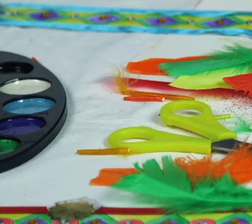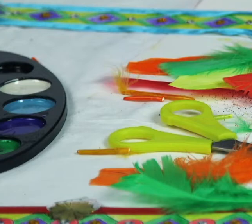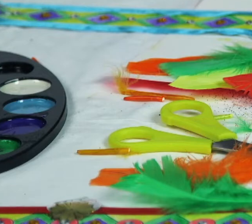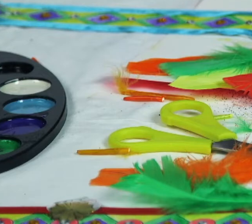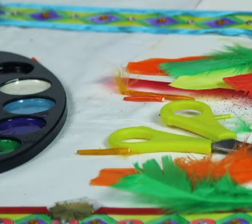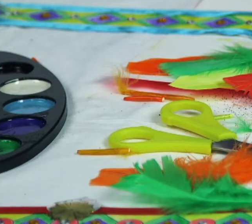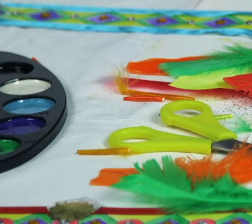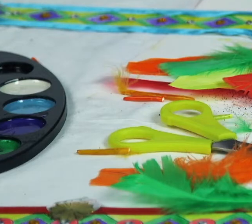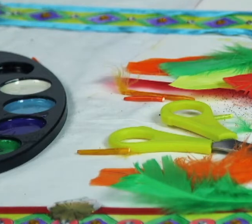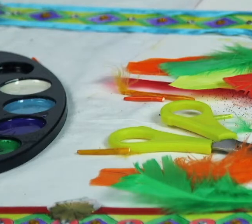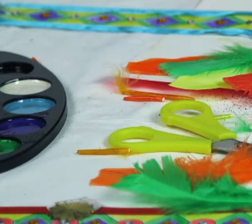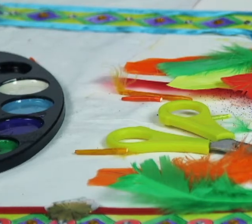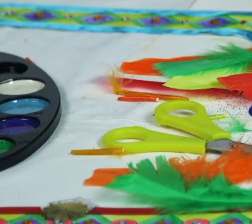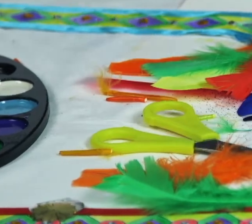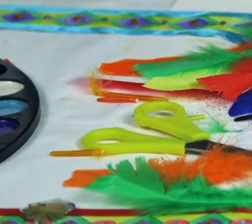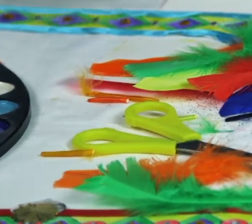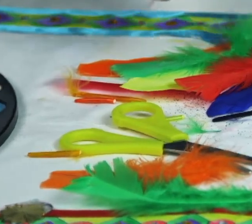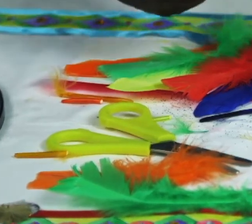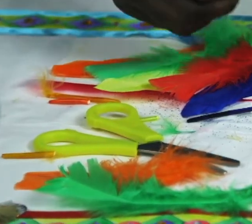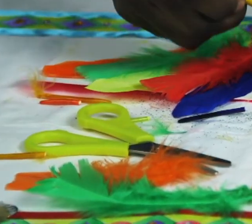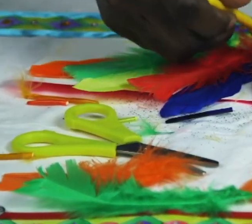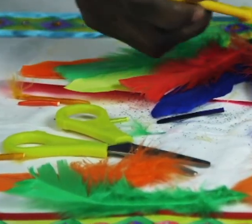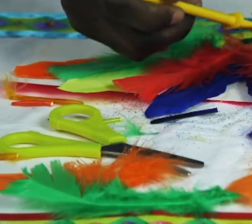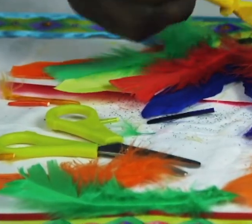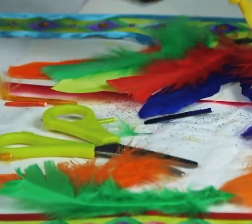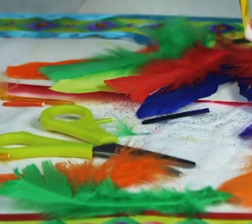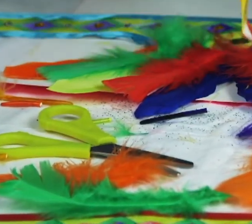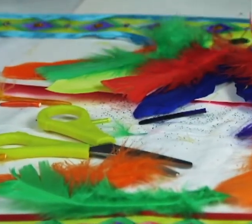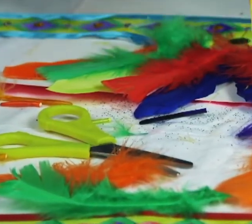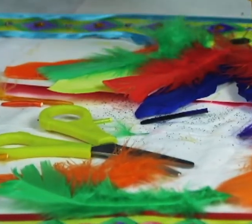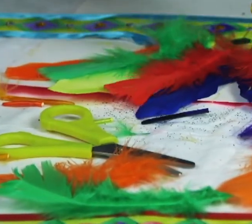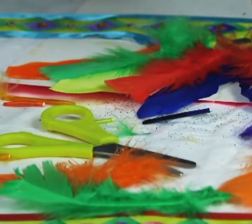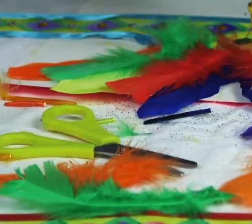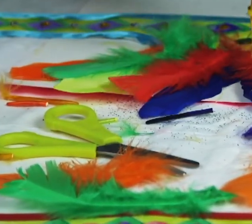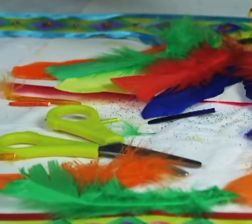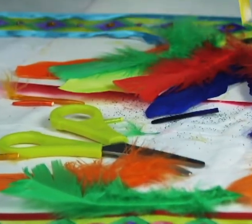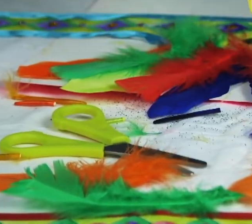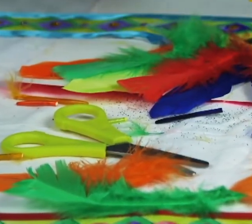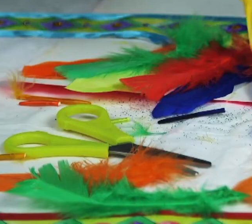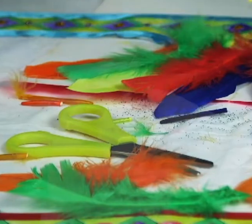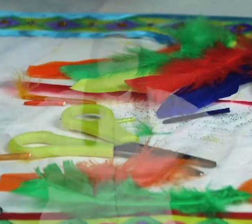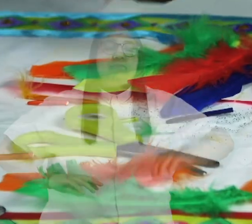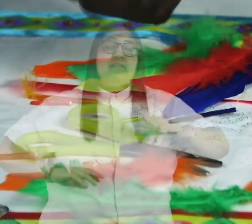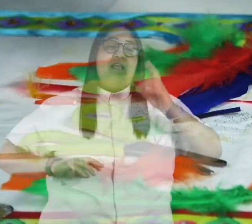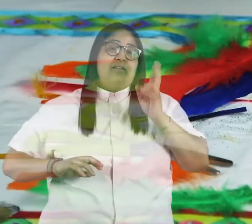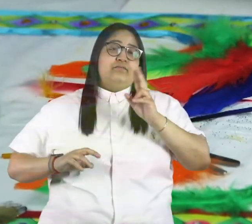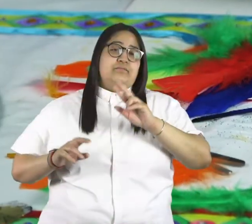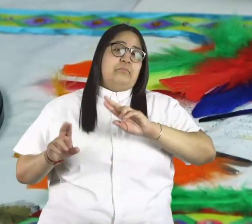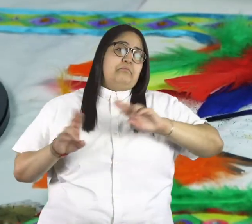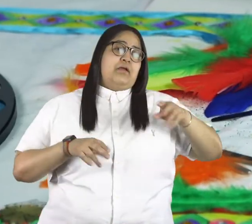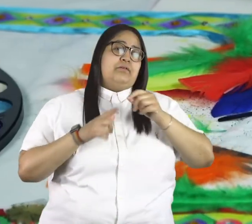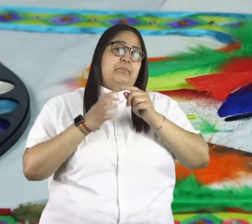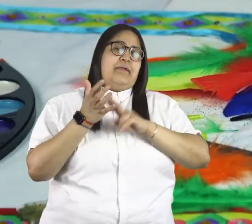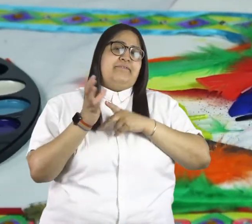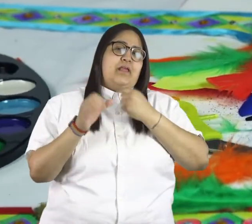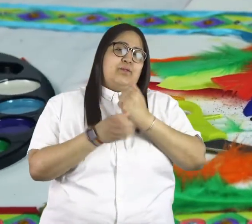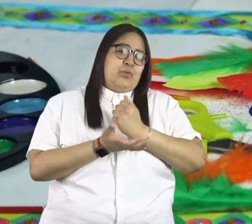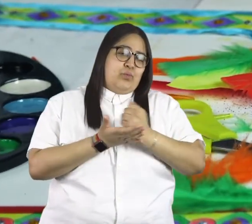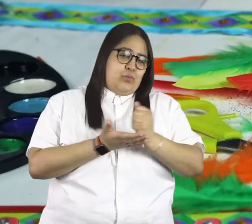Again, back to our glue, just to make sure it's proper secured in when it